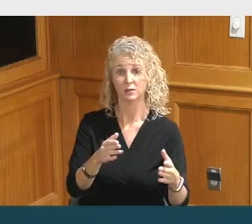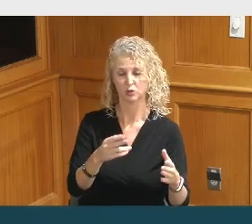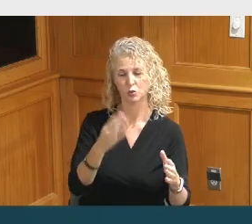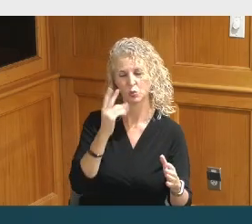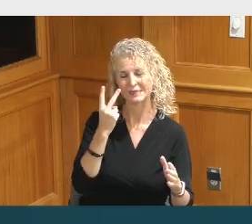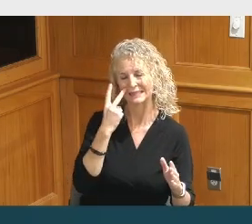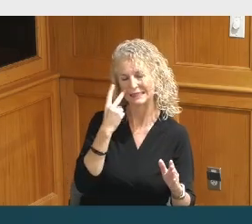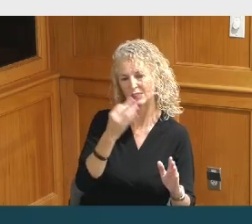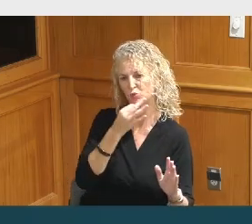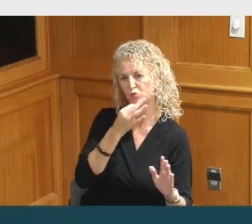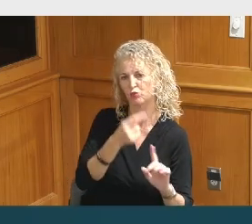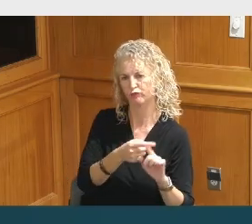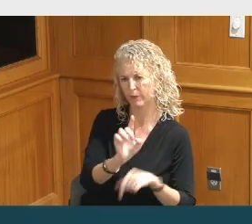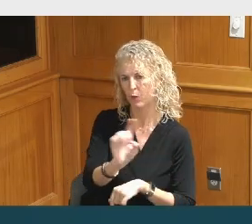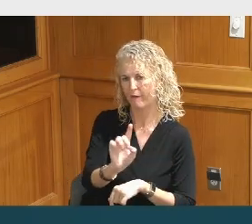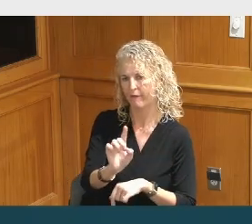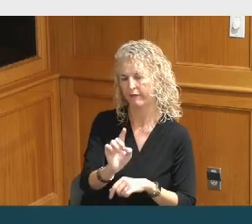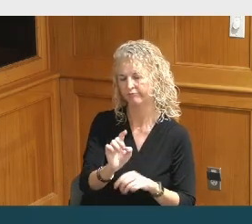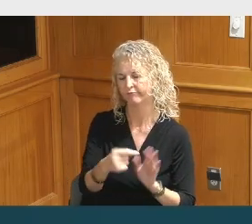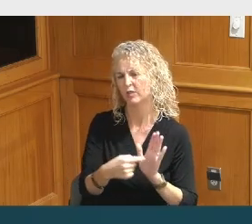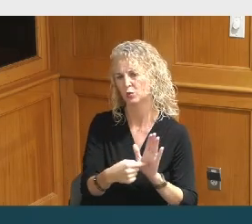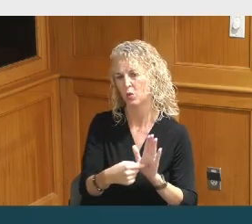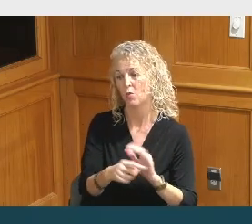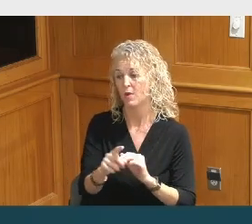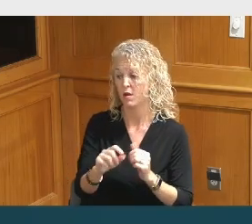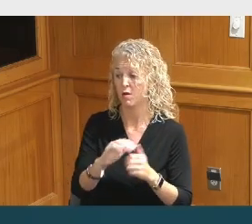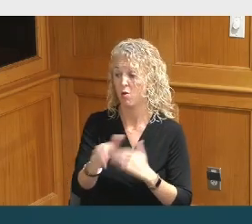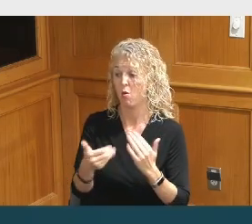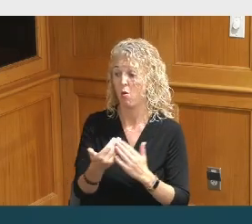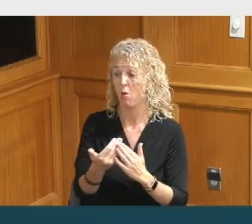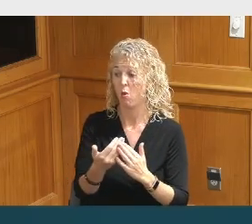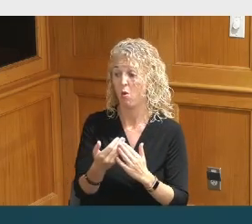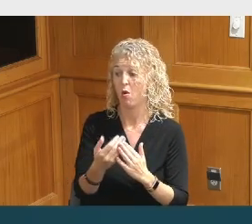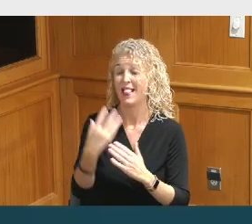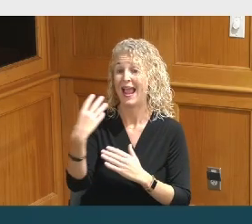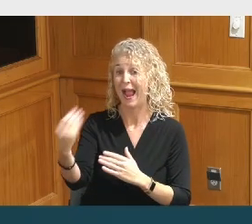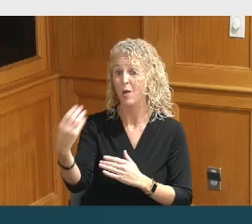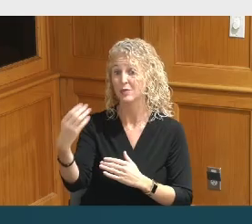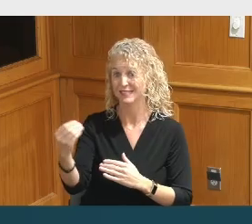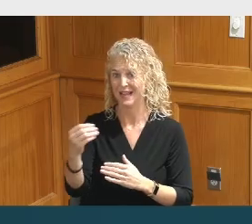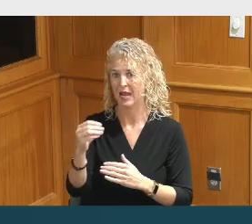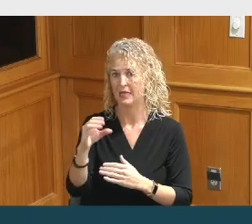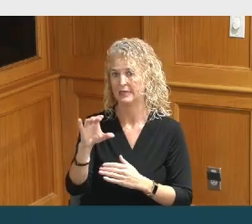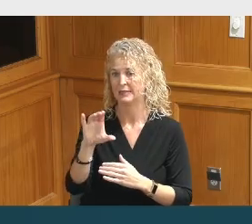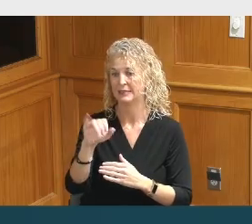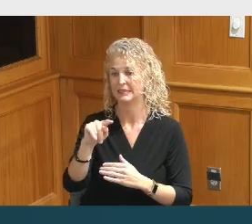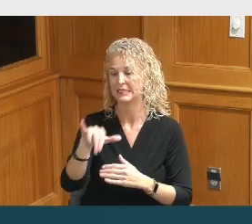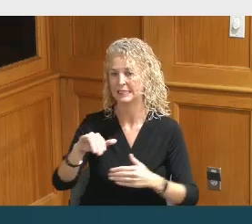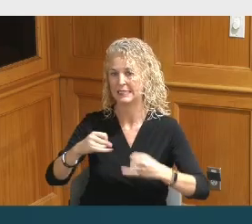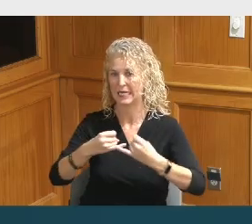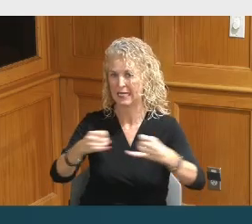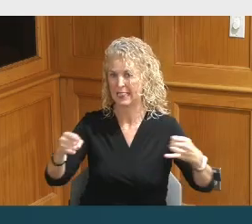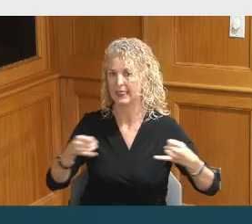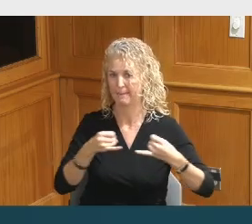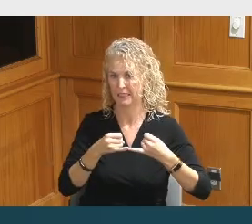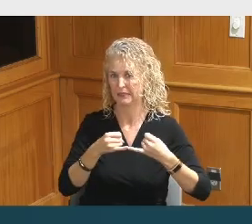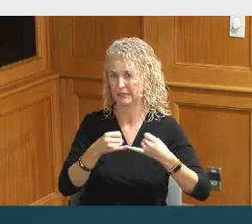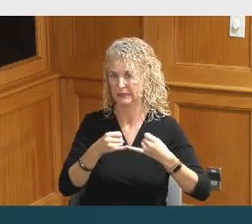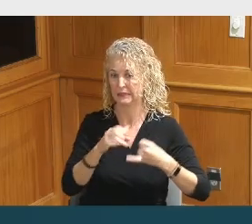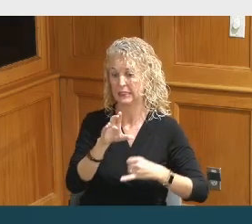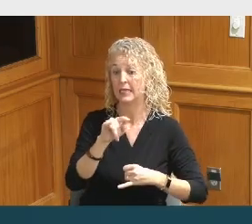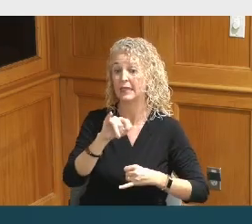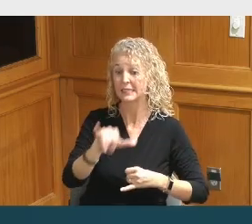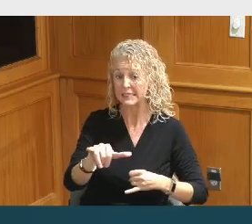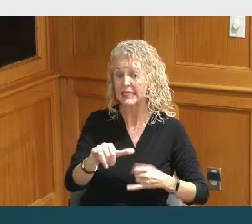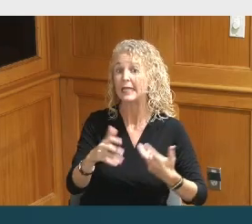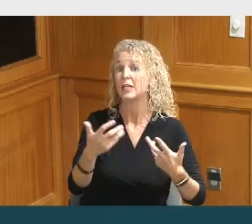from various parts of the county, and this is all to be spent outside of the city of Cincinnati. I will just asterisk that the city has also